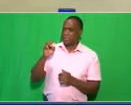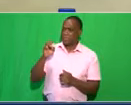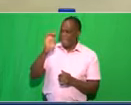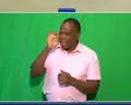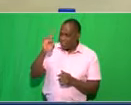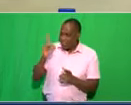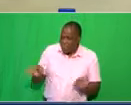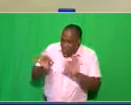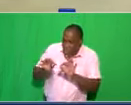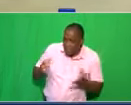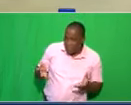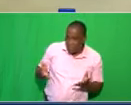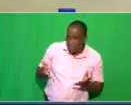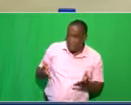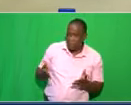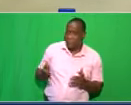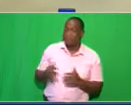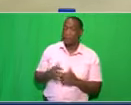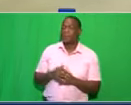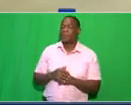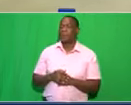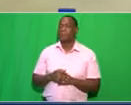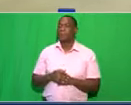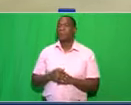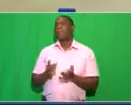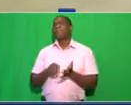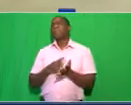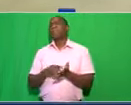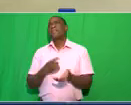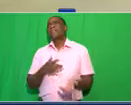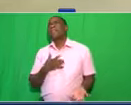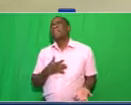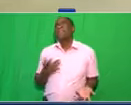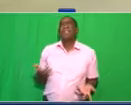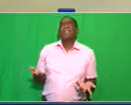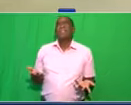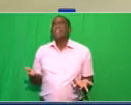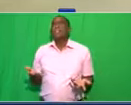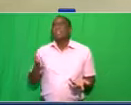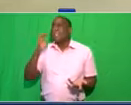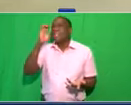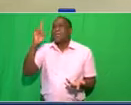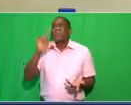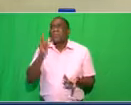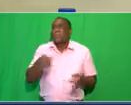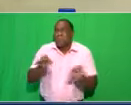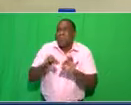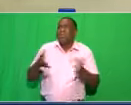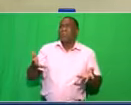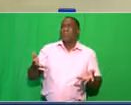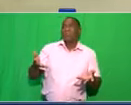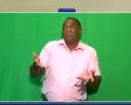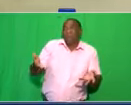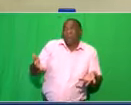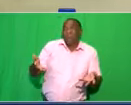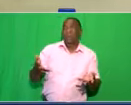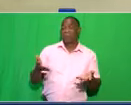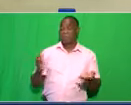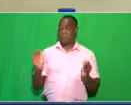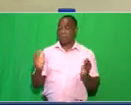that, you know, you get the impression sometimes that education is not as valued.